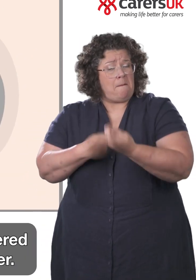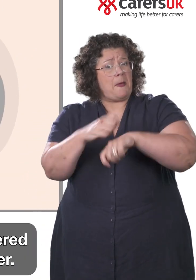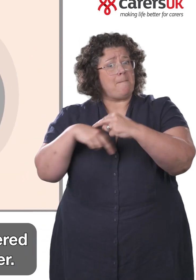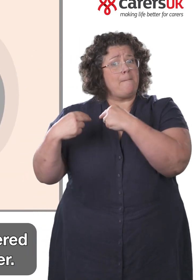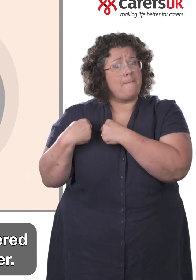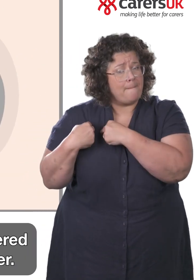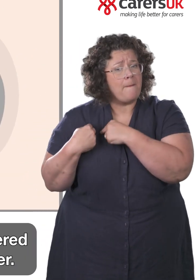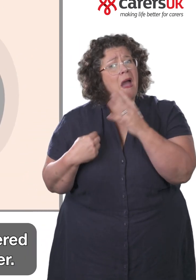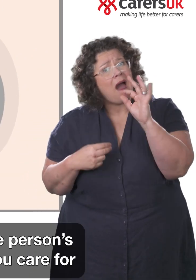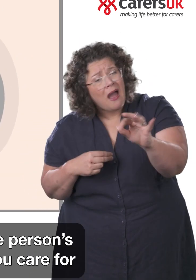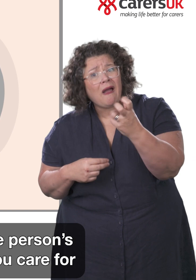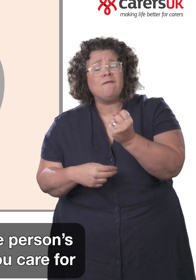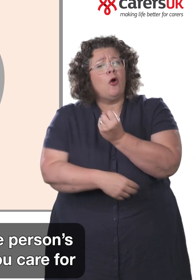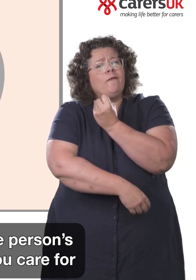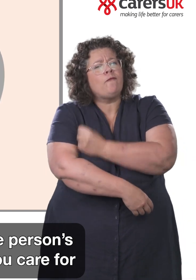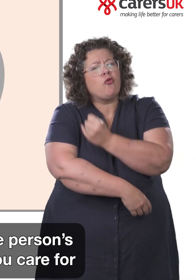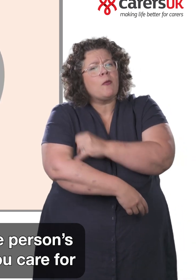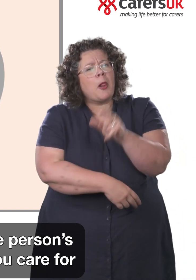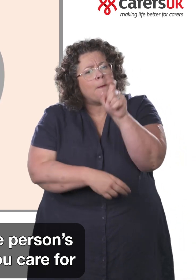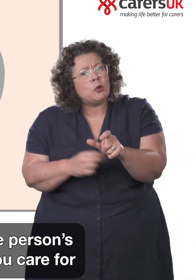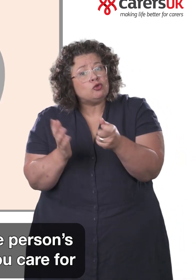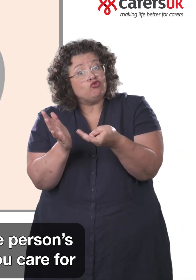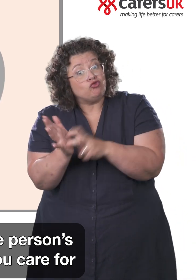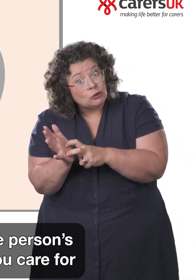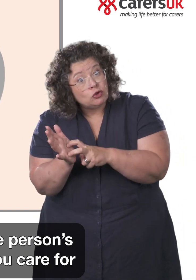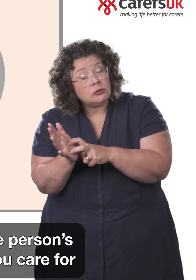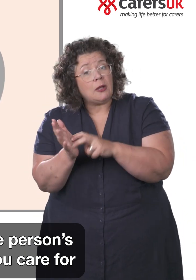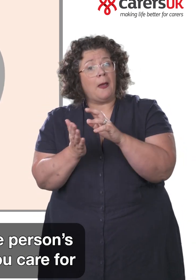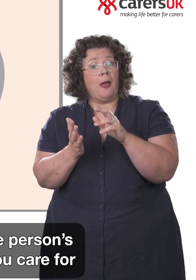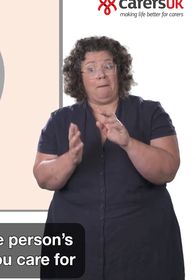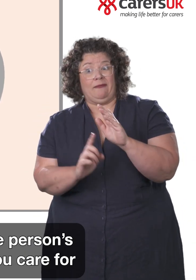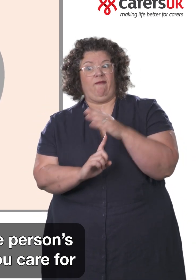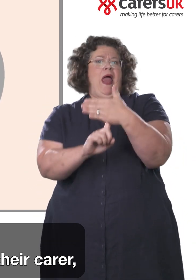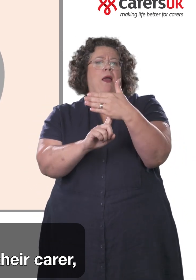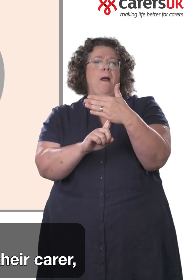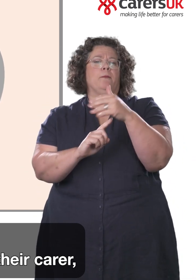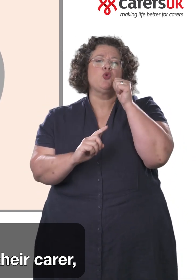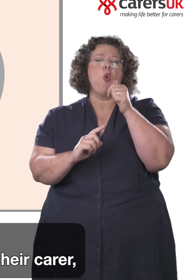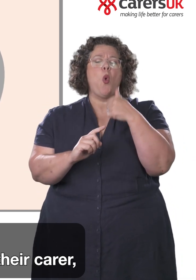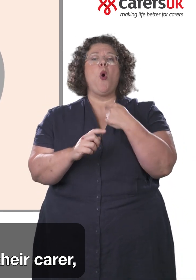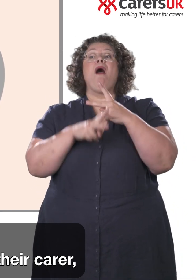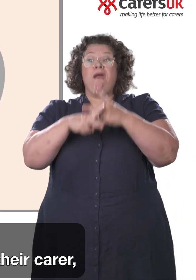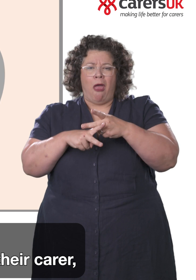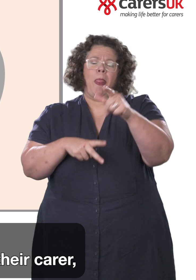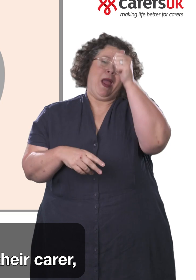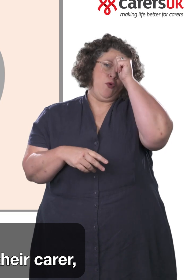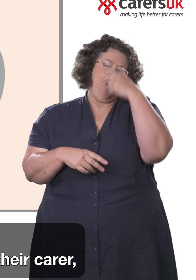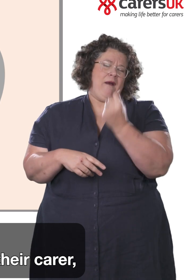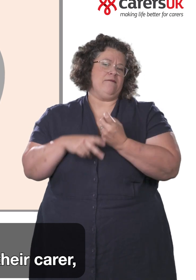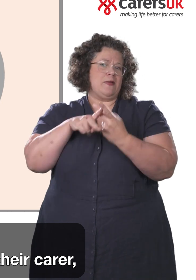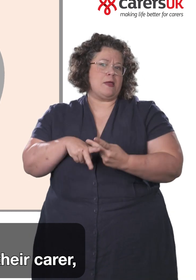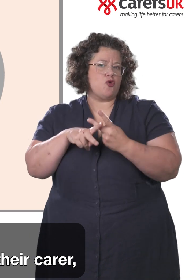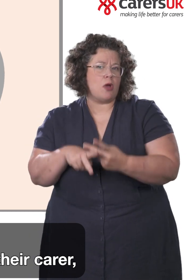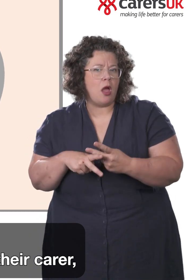carer. Ask if there is a vulnerable persons register that the person you care for can be flagged on, as well as yourself as